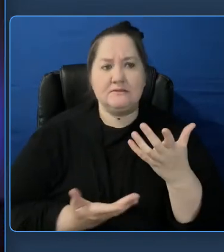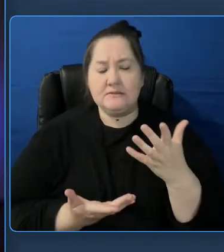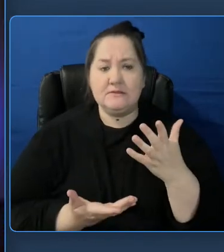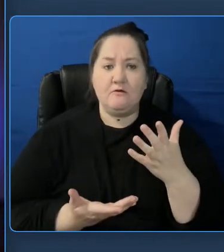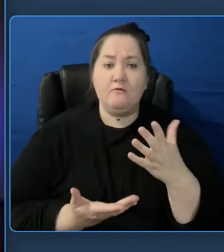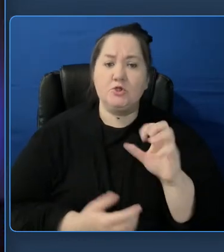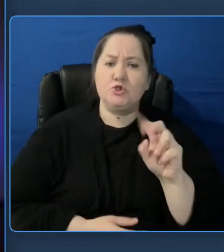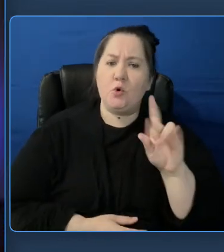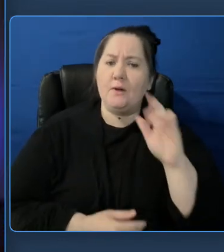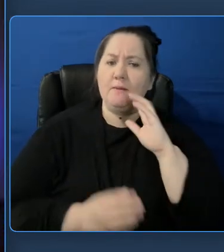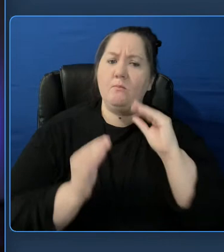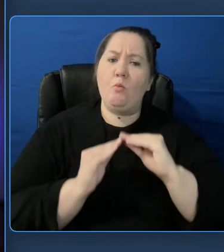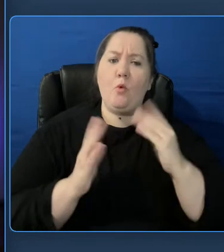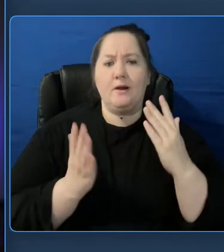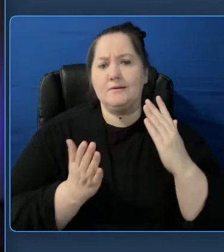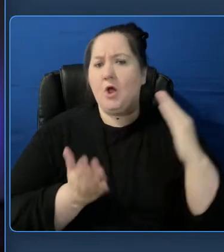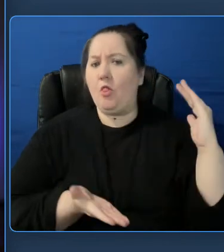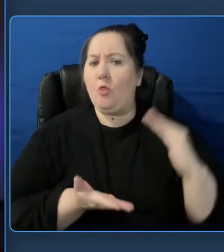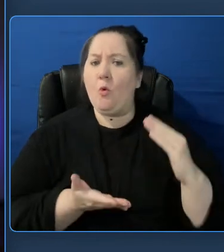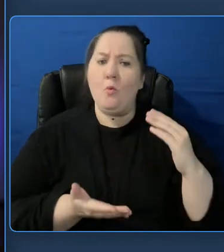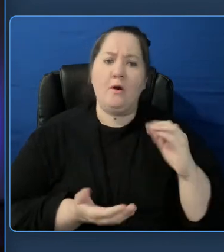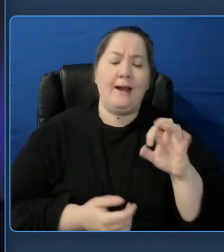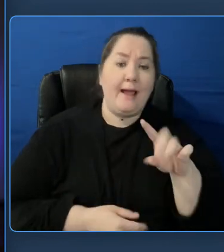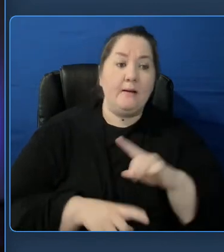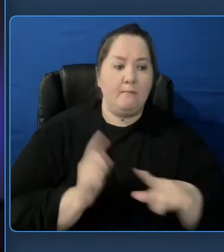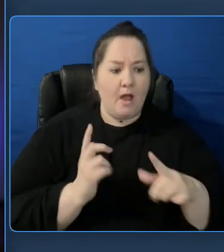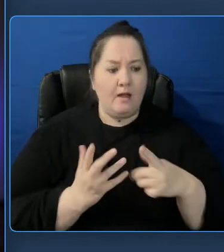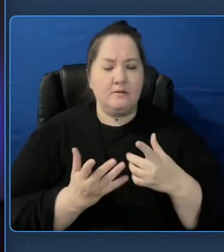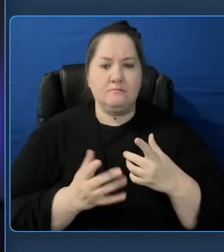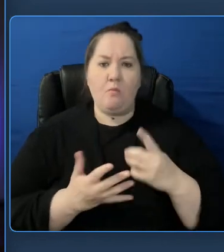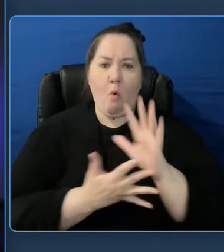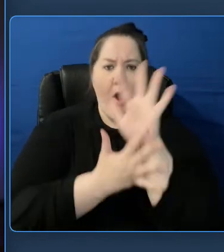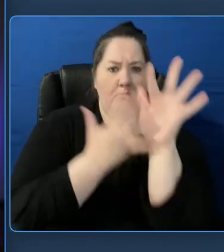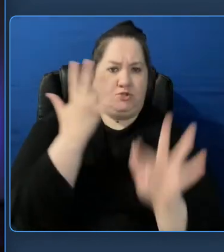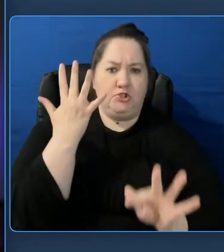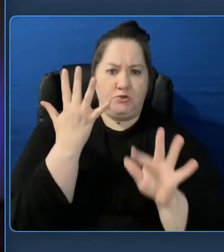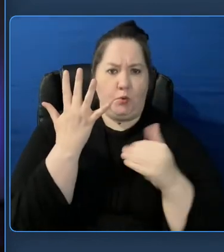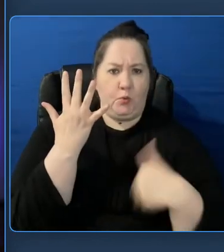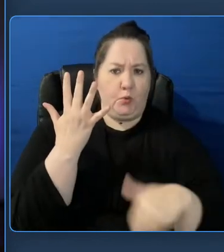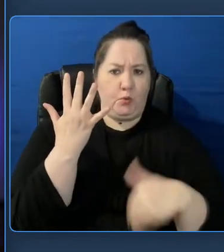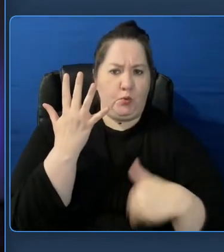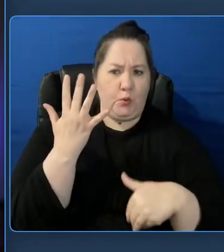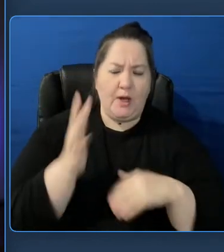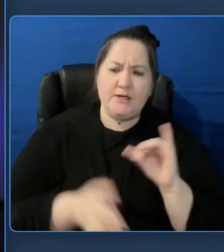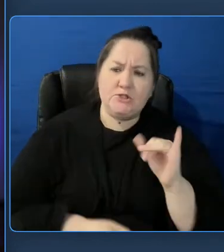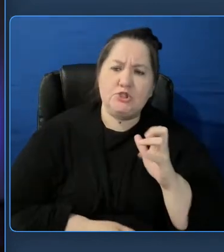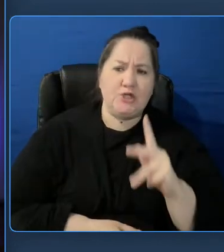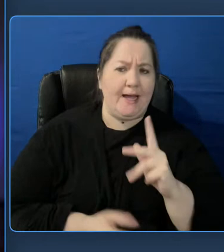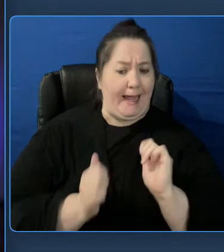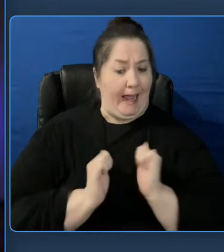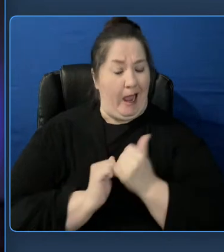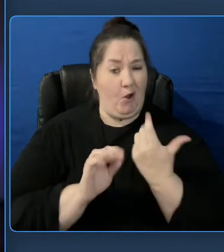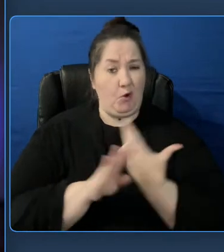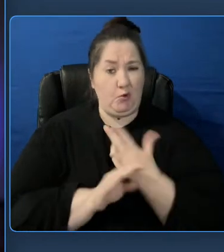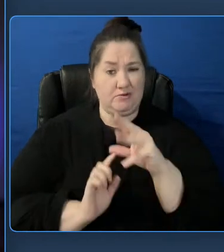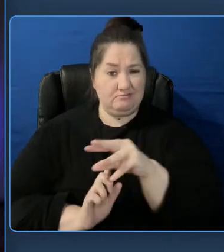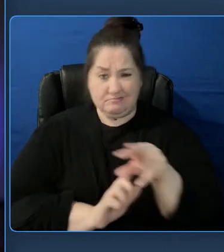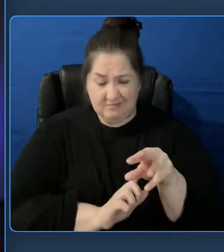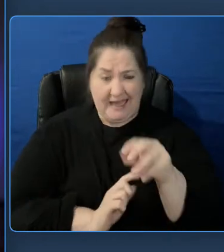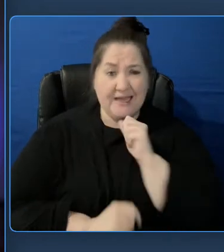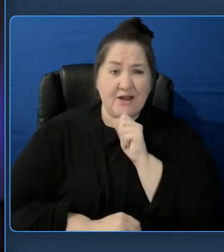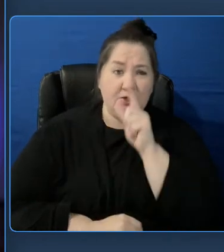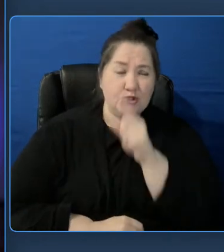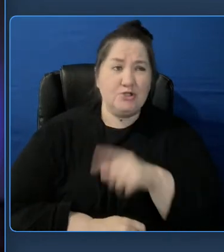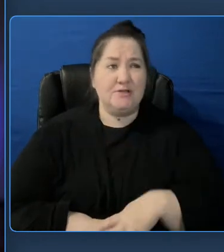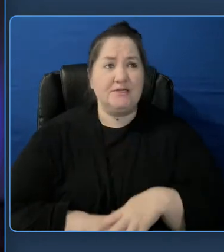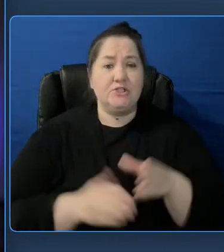for Sony, but they seem to be populating it with lots of options. Jack, I'm not sure how you're going to use that camera. As